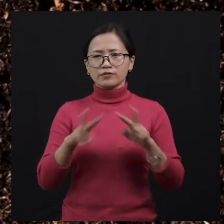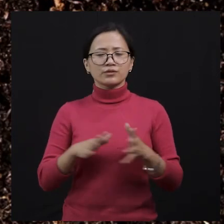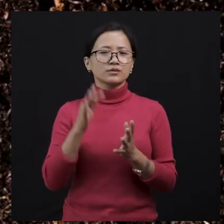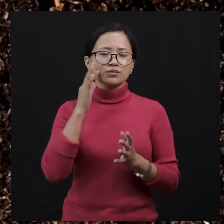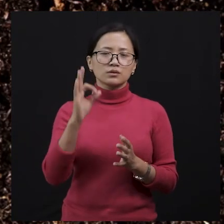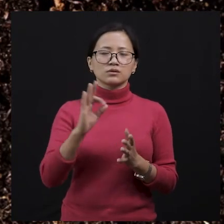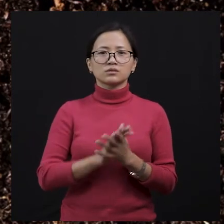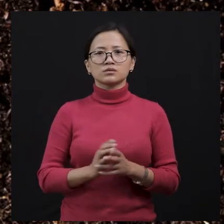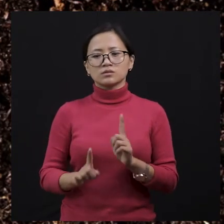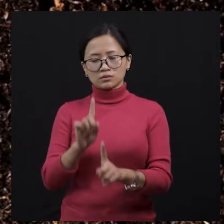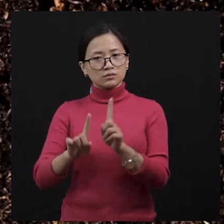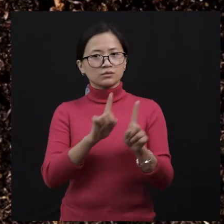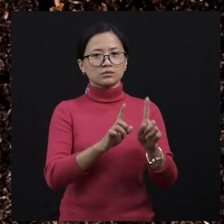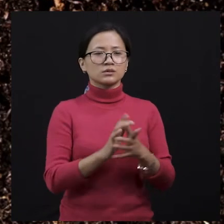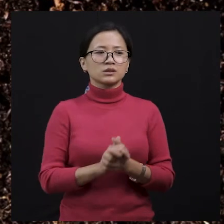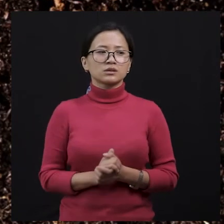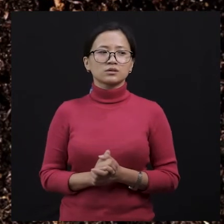important because plants,